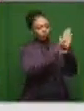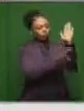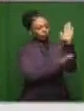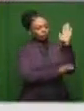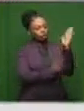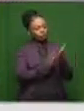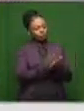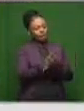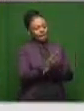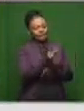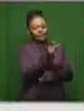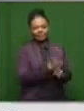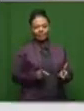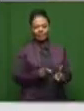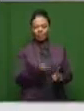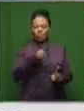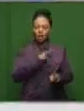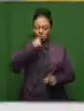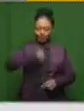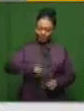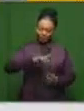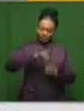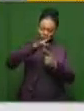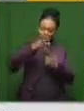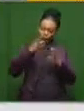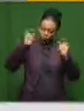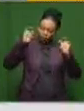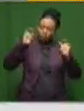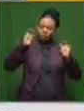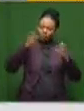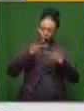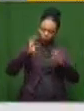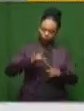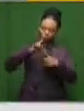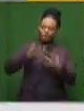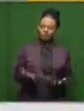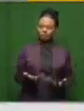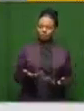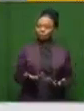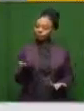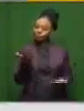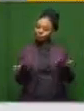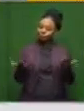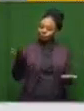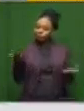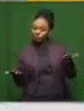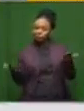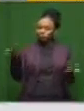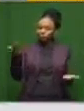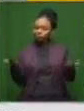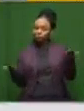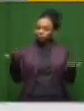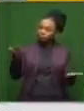to freedom of choice and and whether you will be weighing that up you know vis-a-vis these